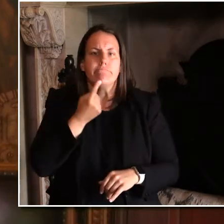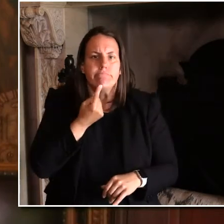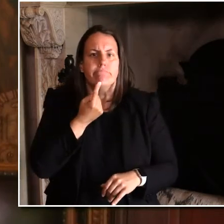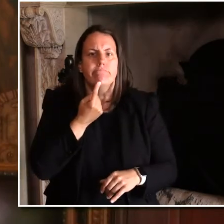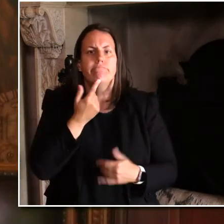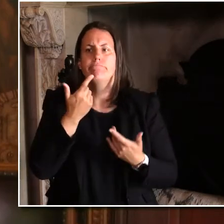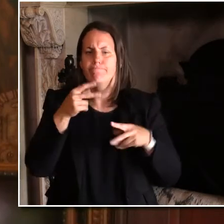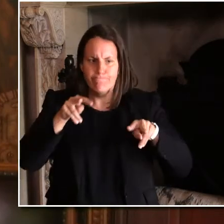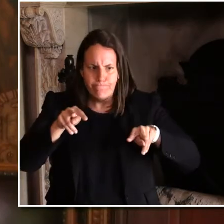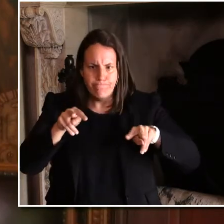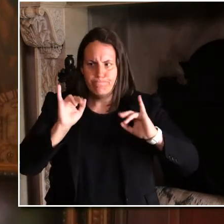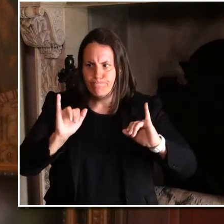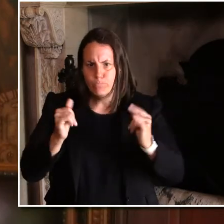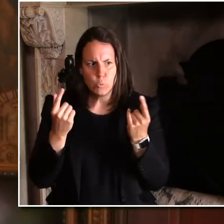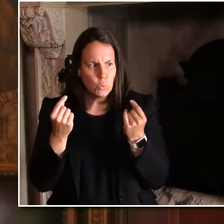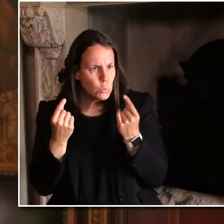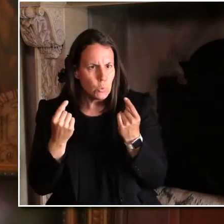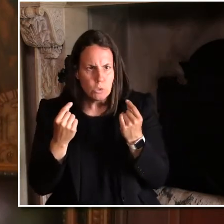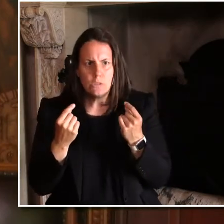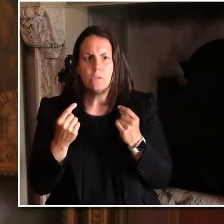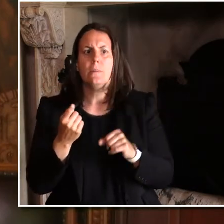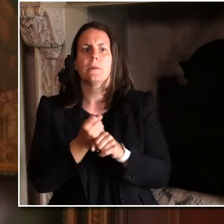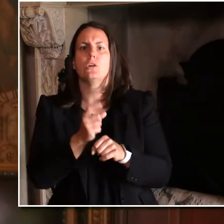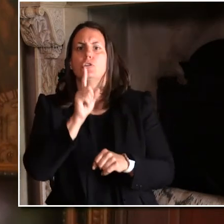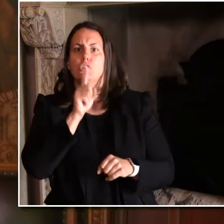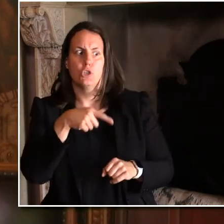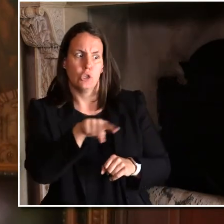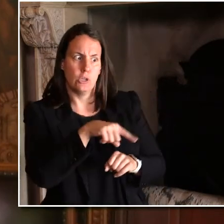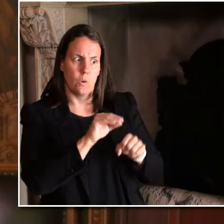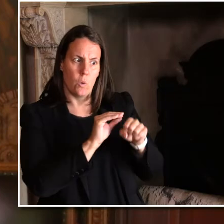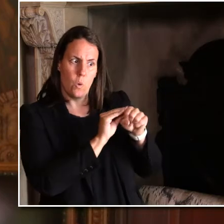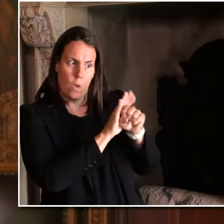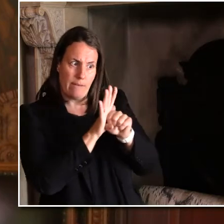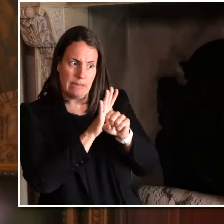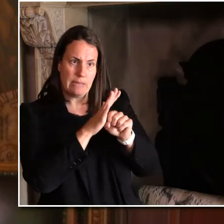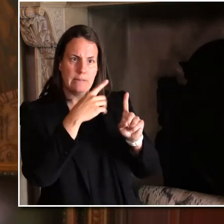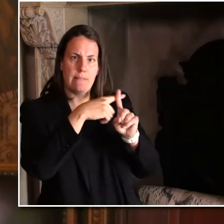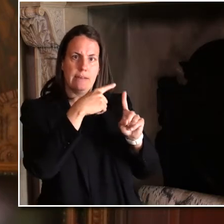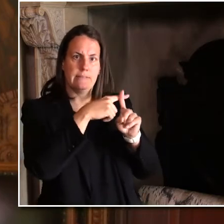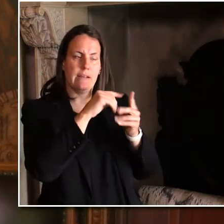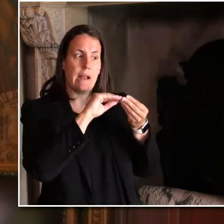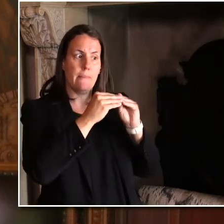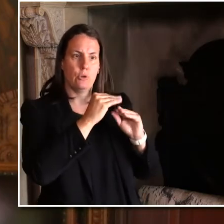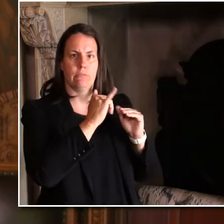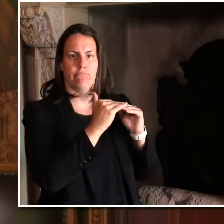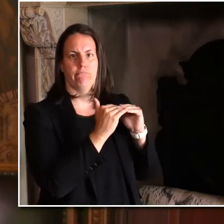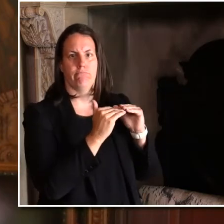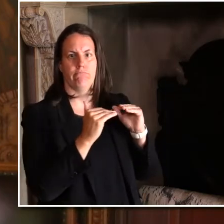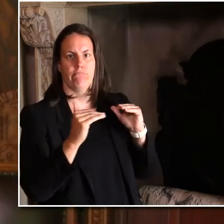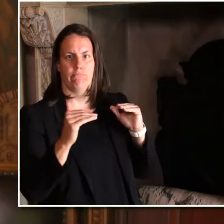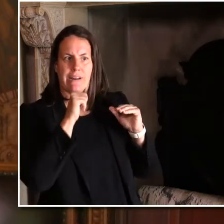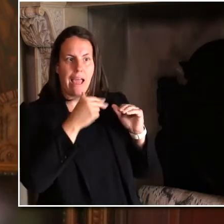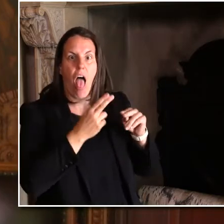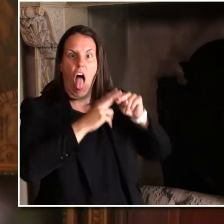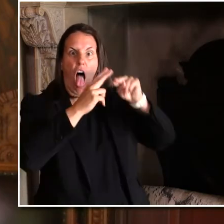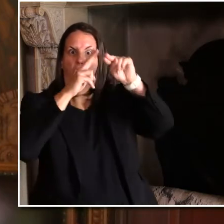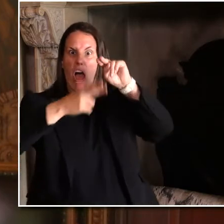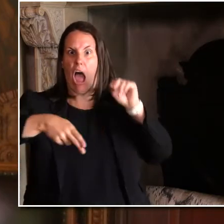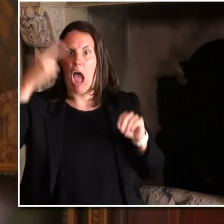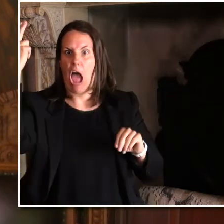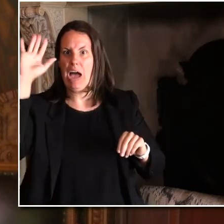get the number of cases low enough to the point where every case is followed up quickly and isolated, and that would be